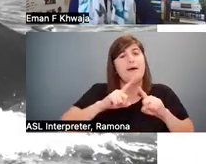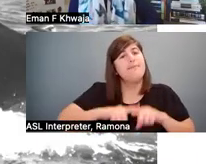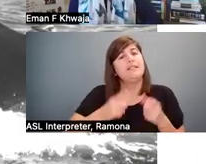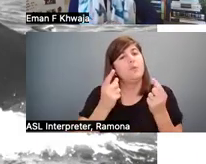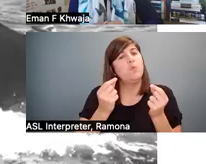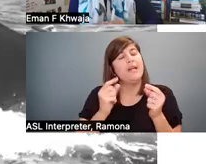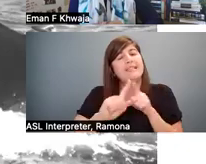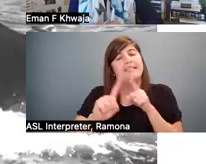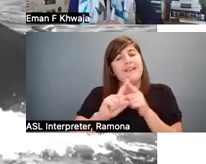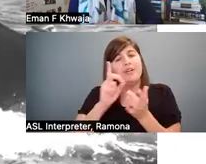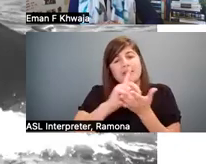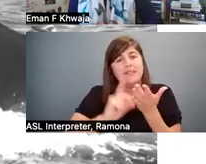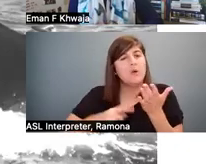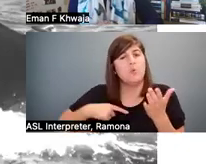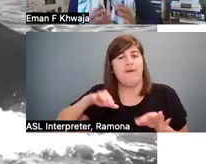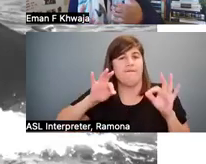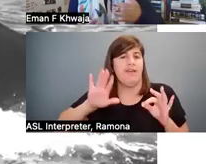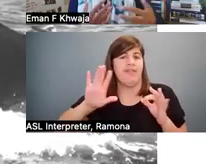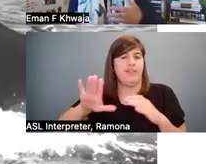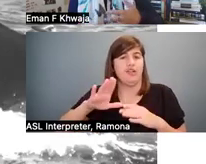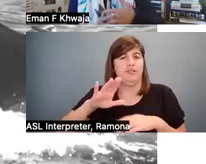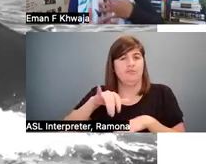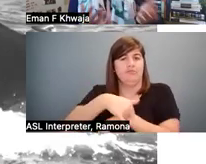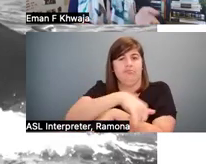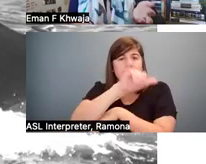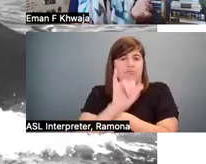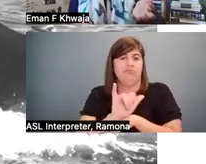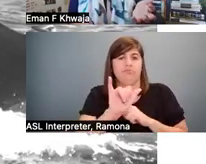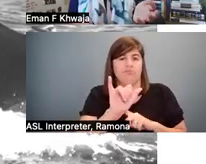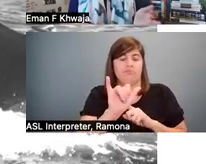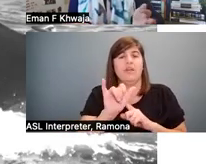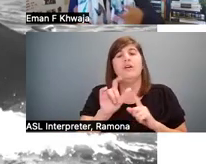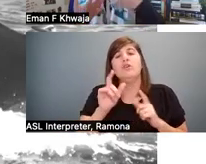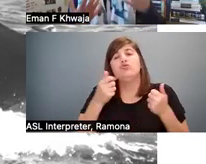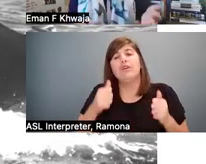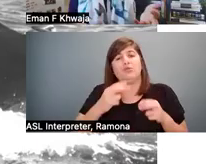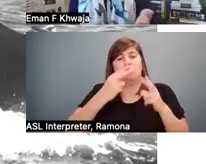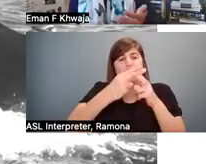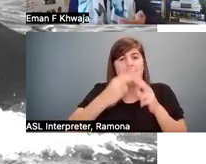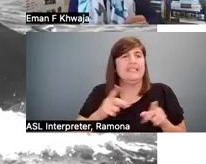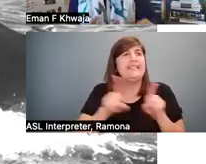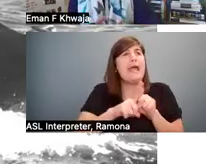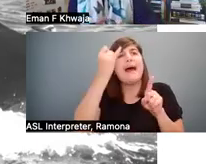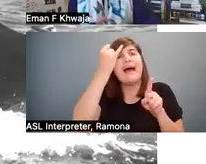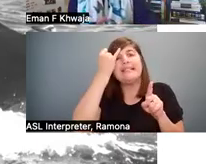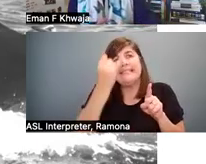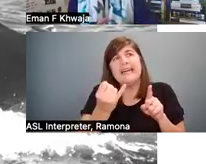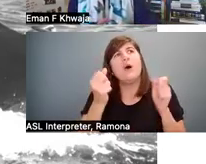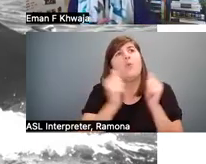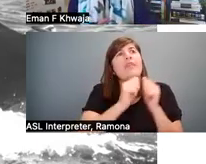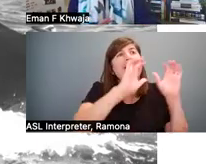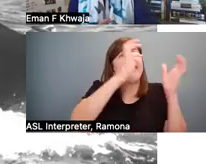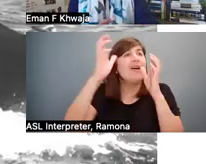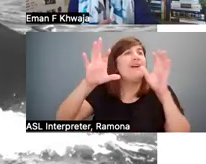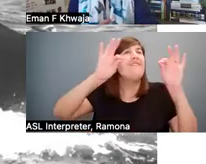patterns that we find on their tails. We try to make it easy for us to ID them, kind of like finding pictures in clouds. We try to find pictures in their tails. So